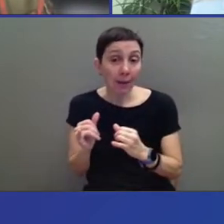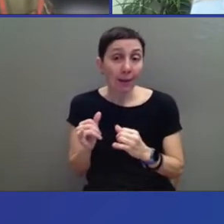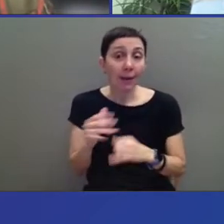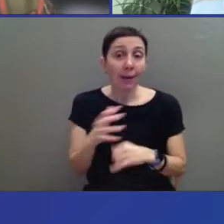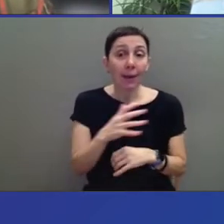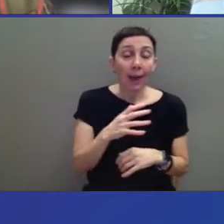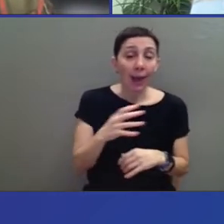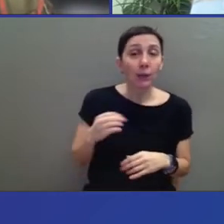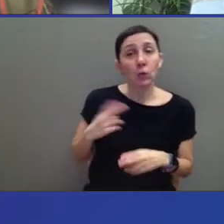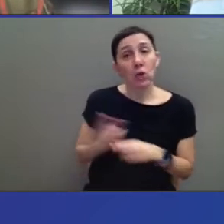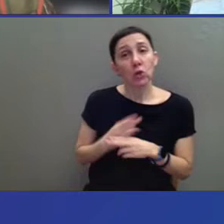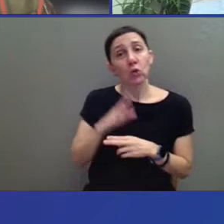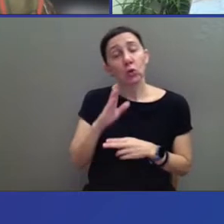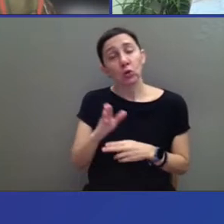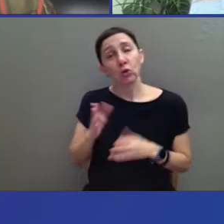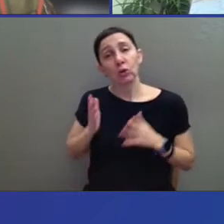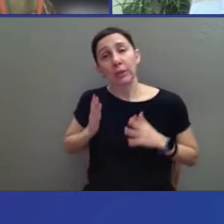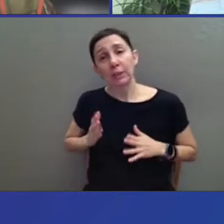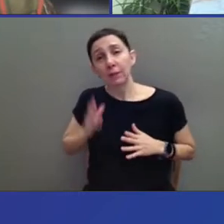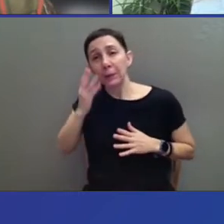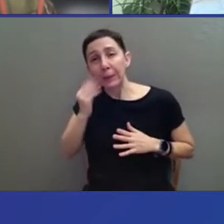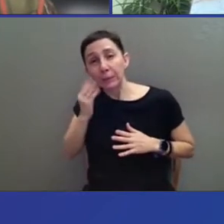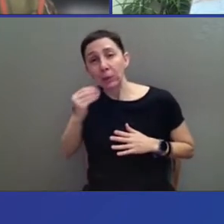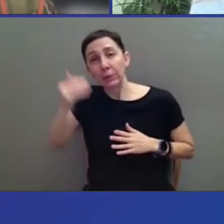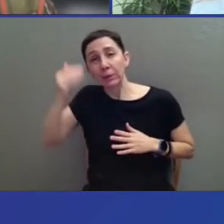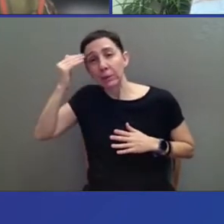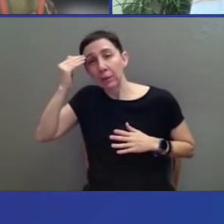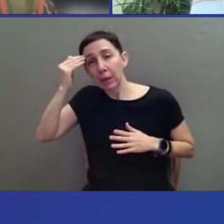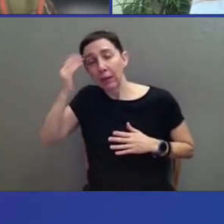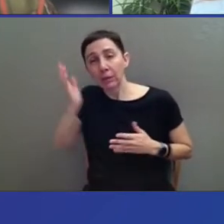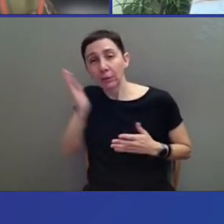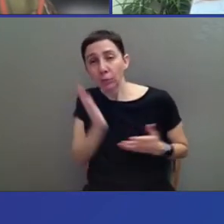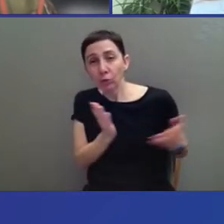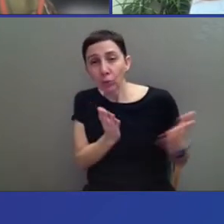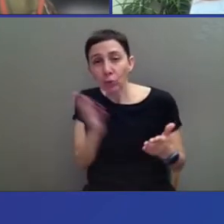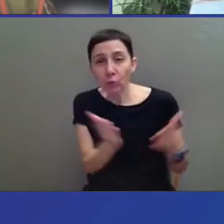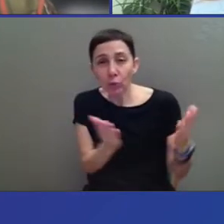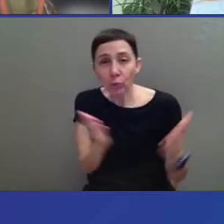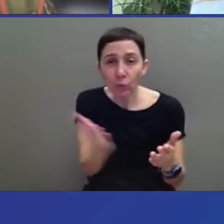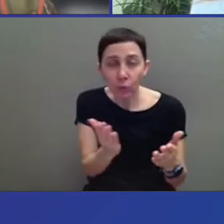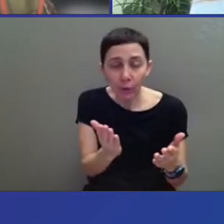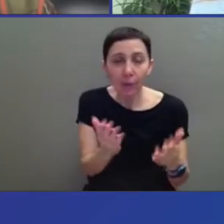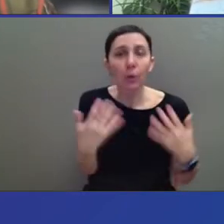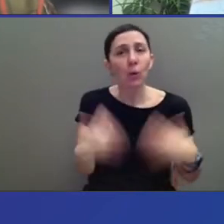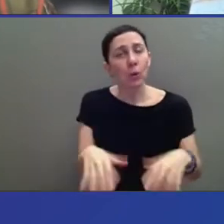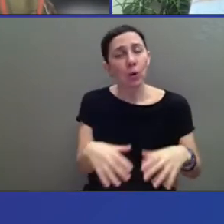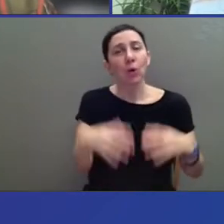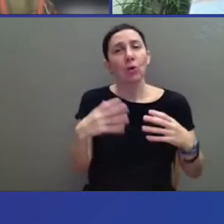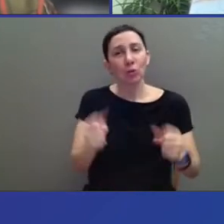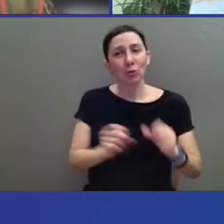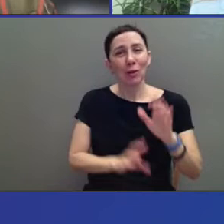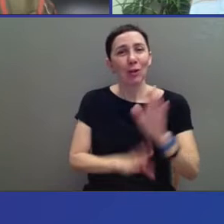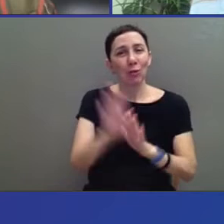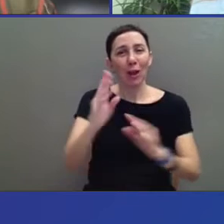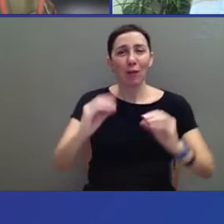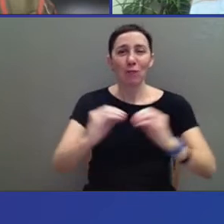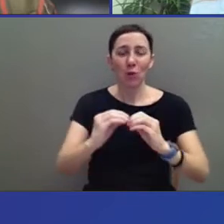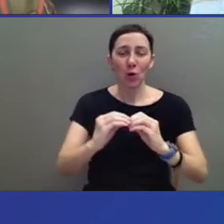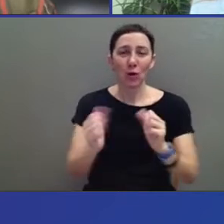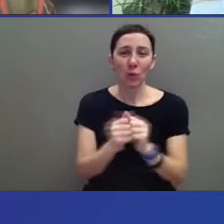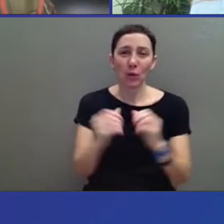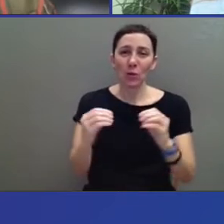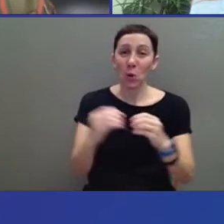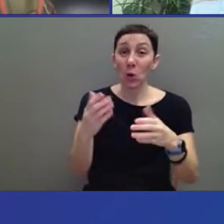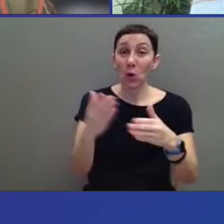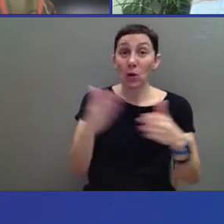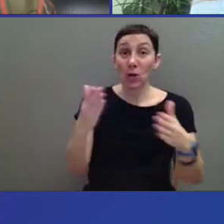and expertise, the ability to thrive grows exponentially with the more partners that you have. But it takes